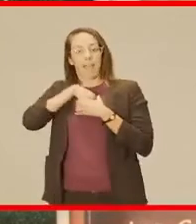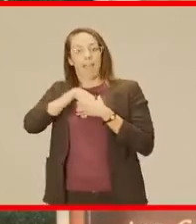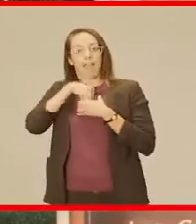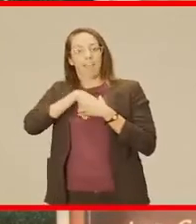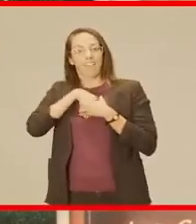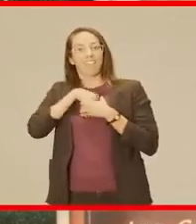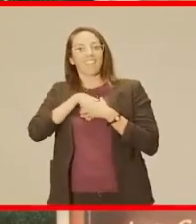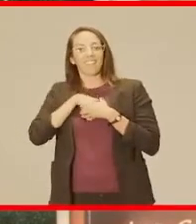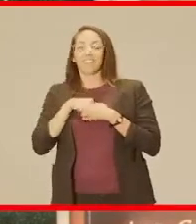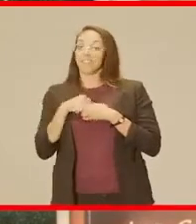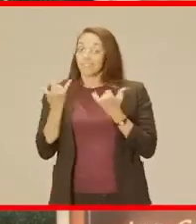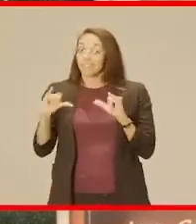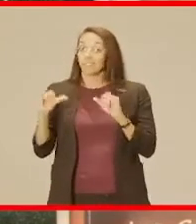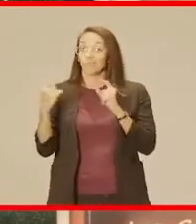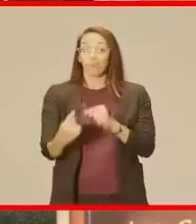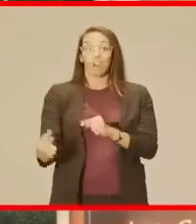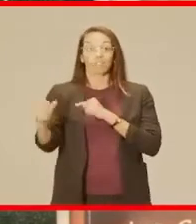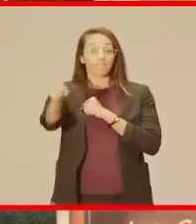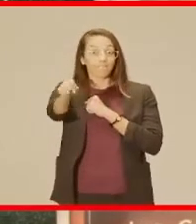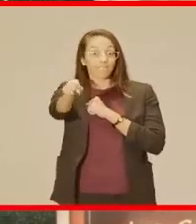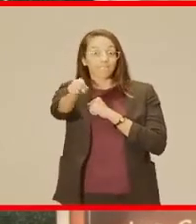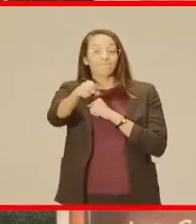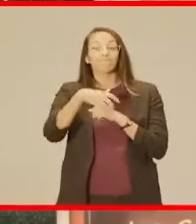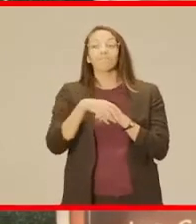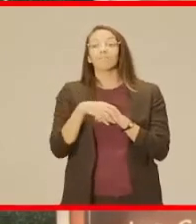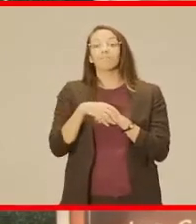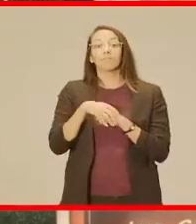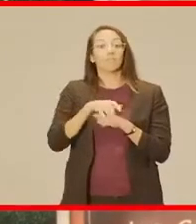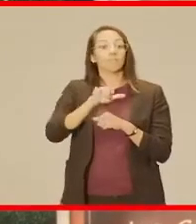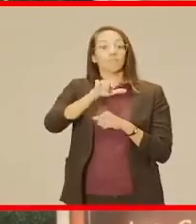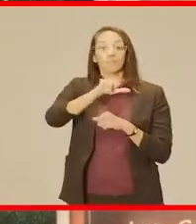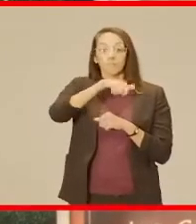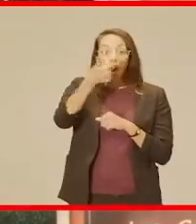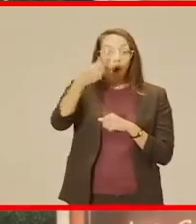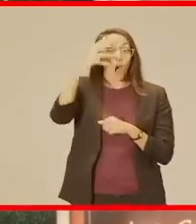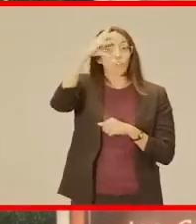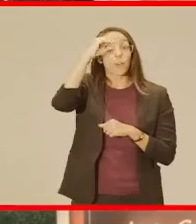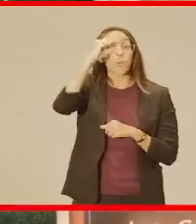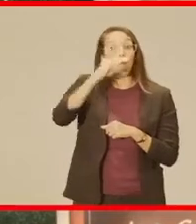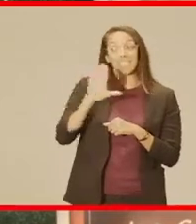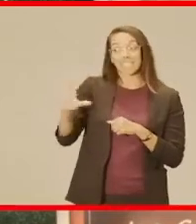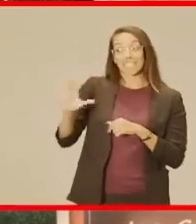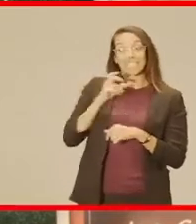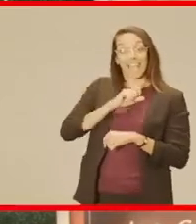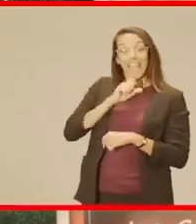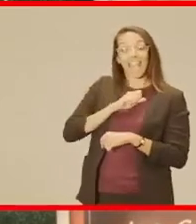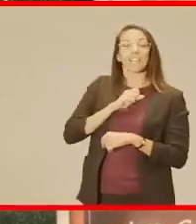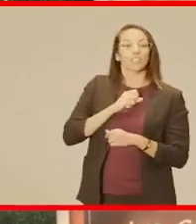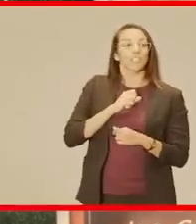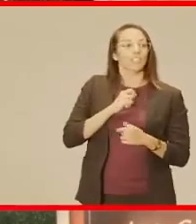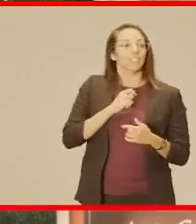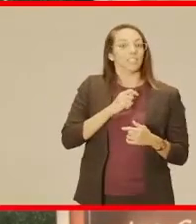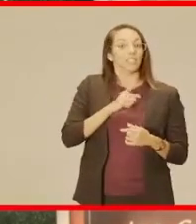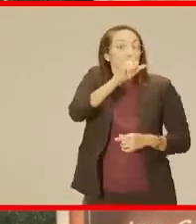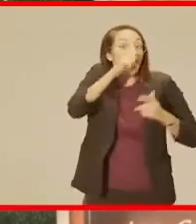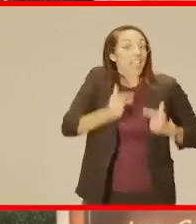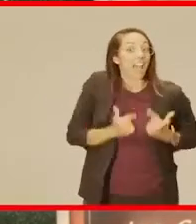has struggles that other boys his physical age often have.